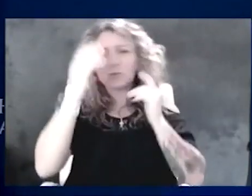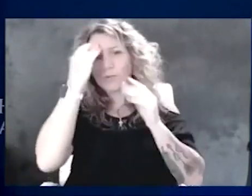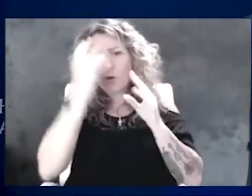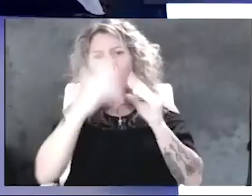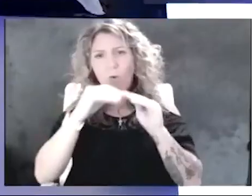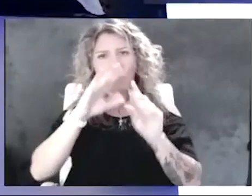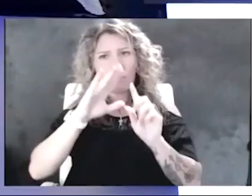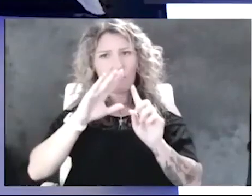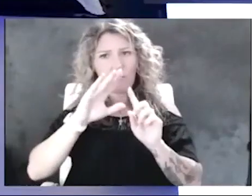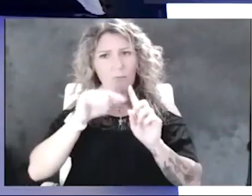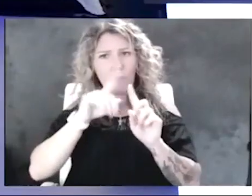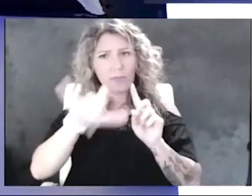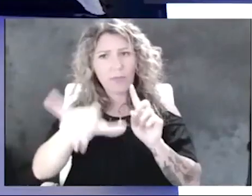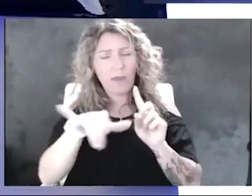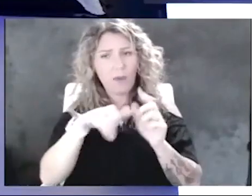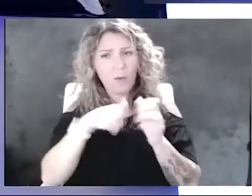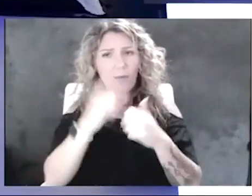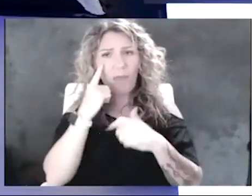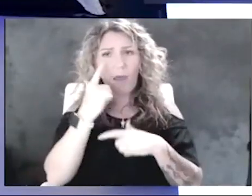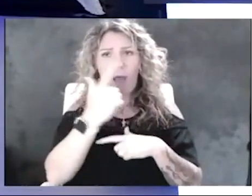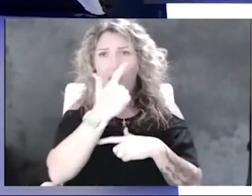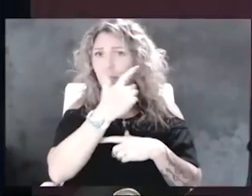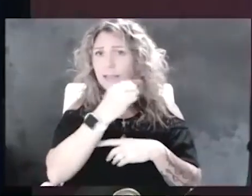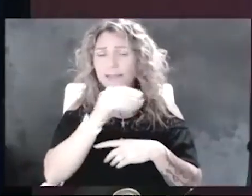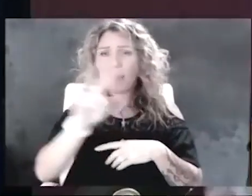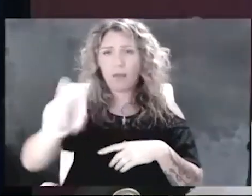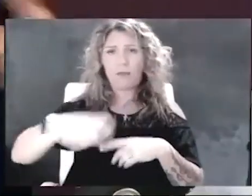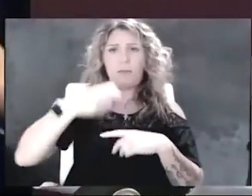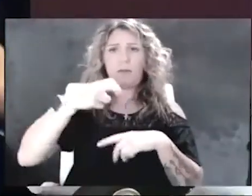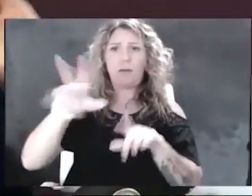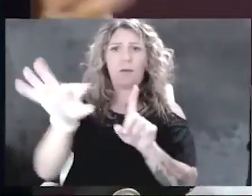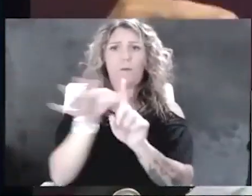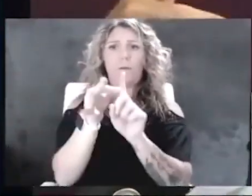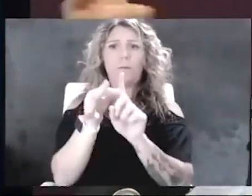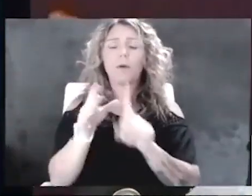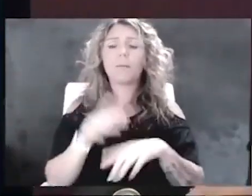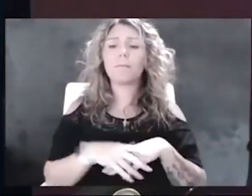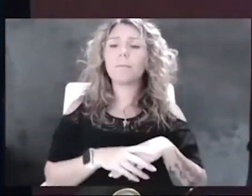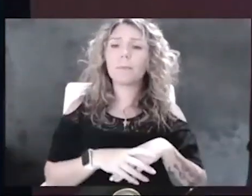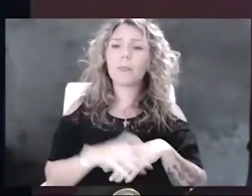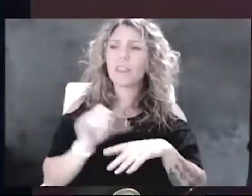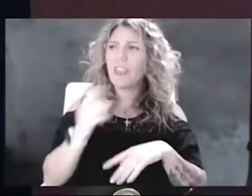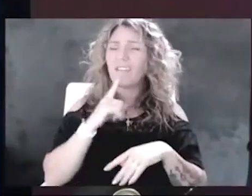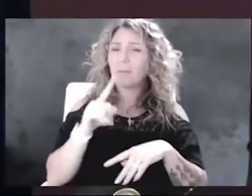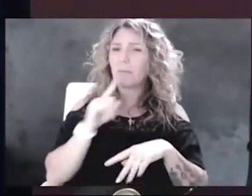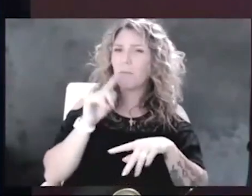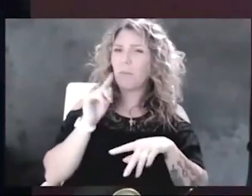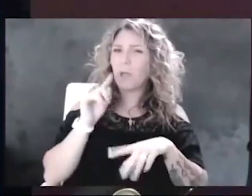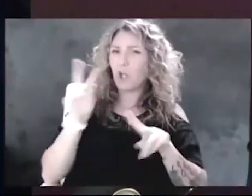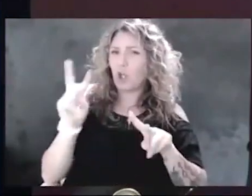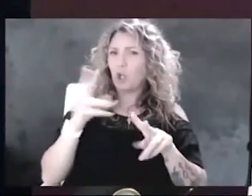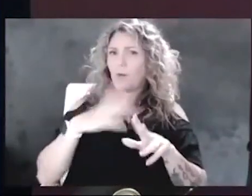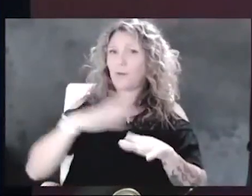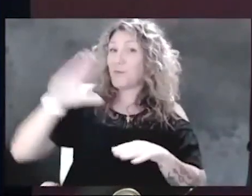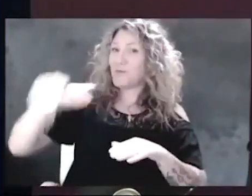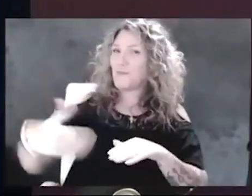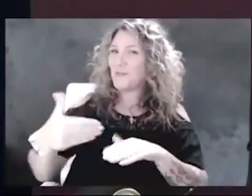through the eyes? That's a great question. The answer has been, I think, and I'll just look at my audience. We welcome Dr. Hockfack into the